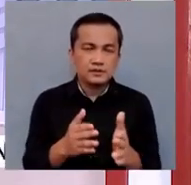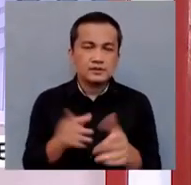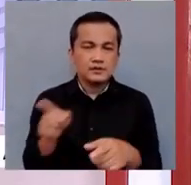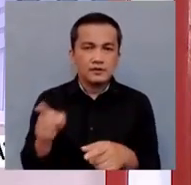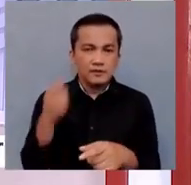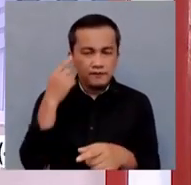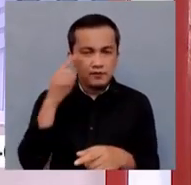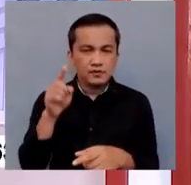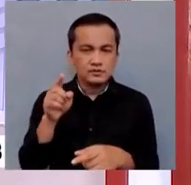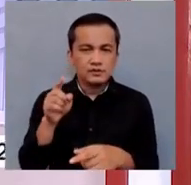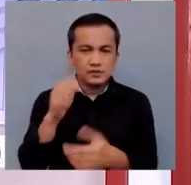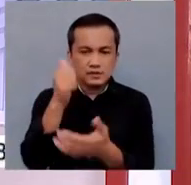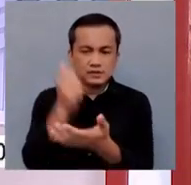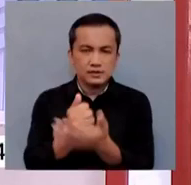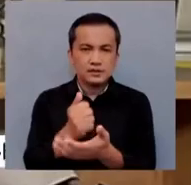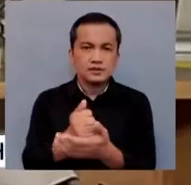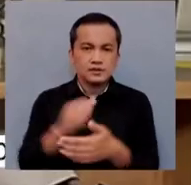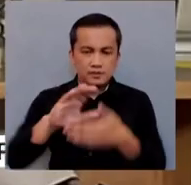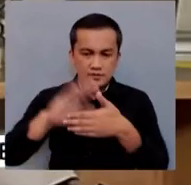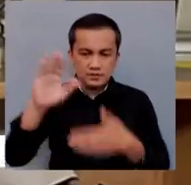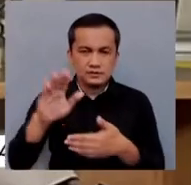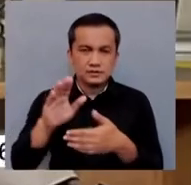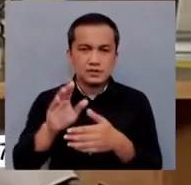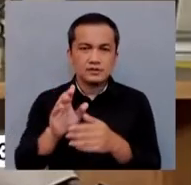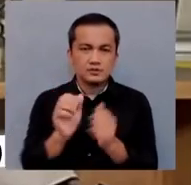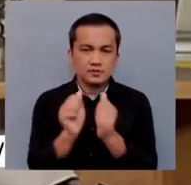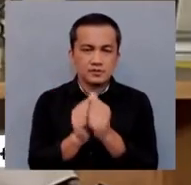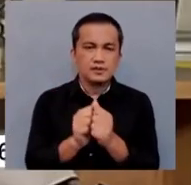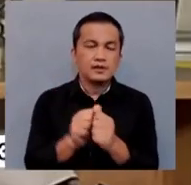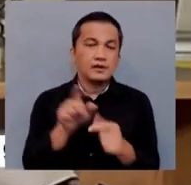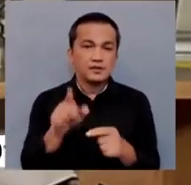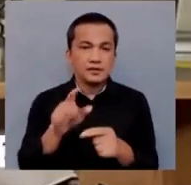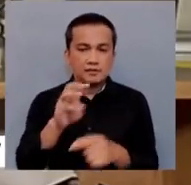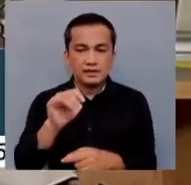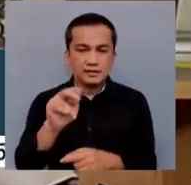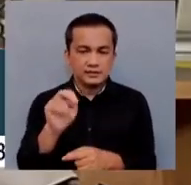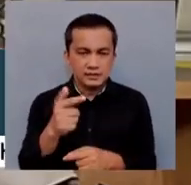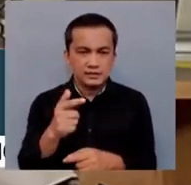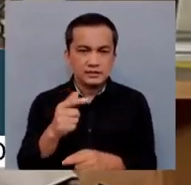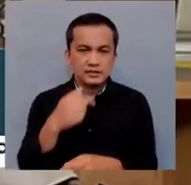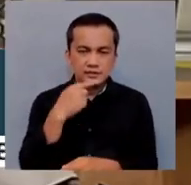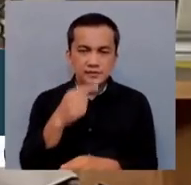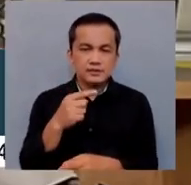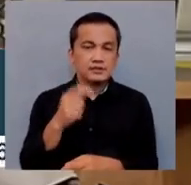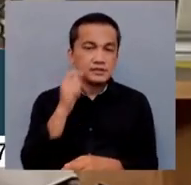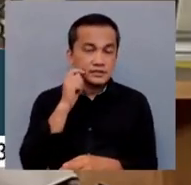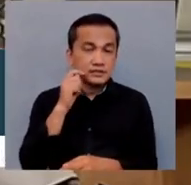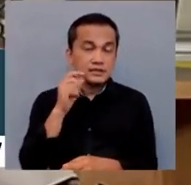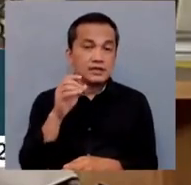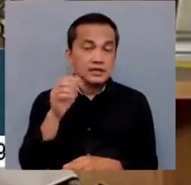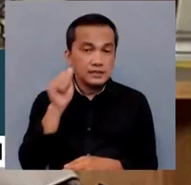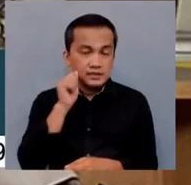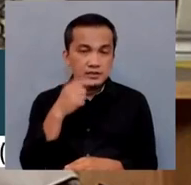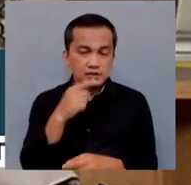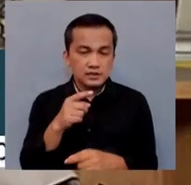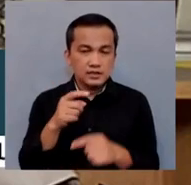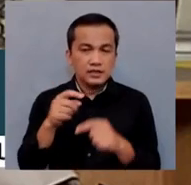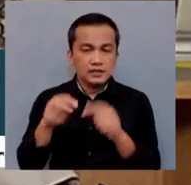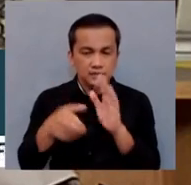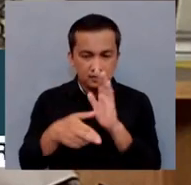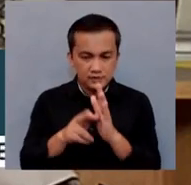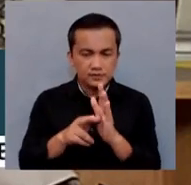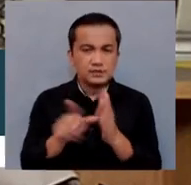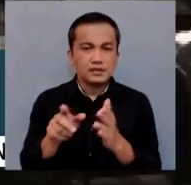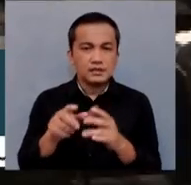possible accreditation of vloggers to cover Malacañang. Angeles says they are currently reviewing an existing policy on vlogger accreditation,